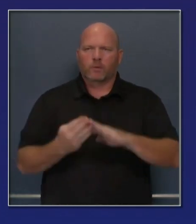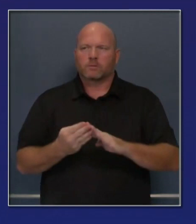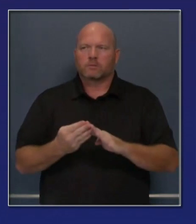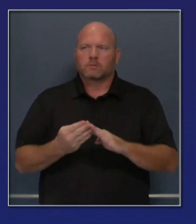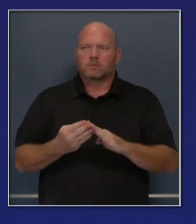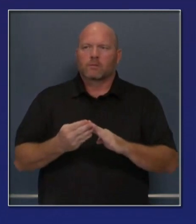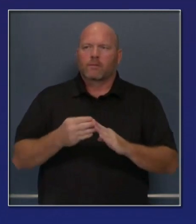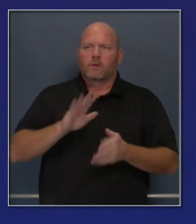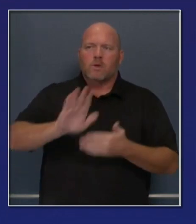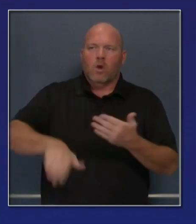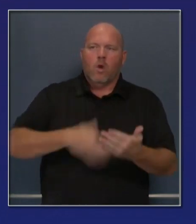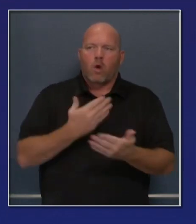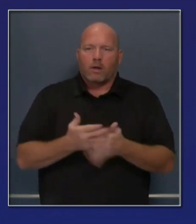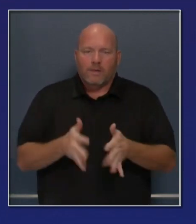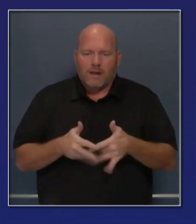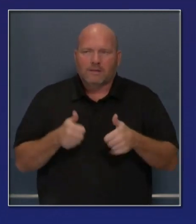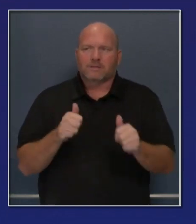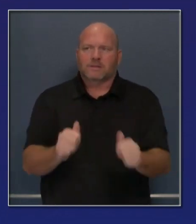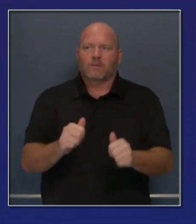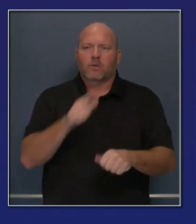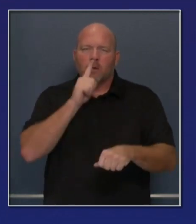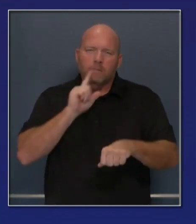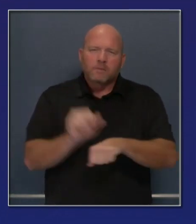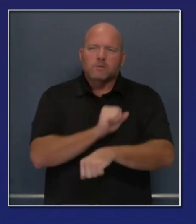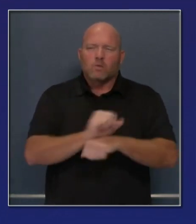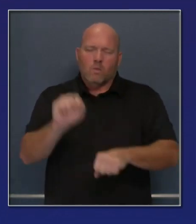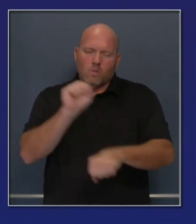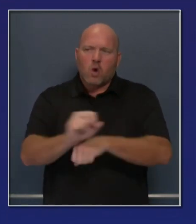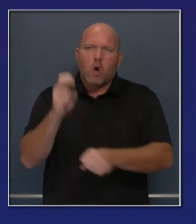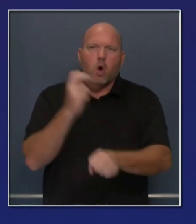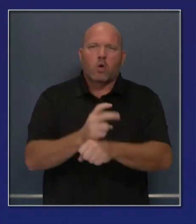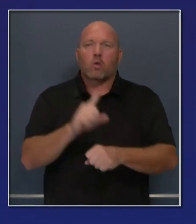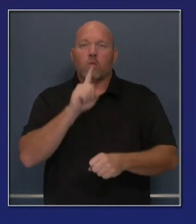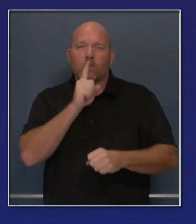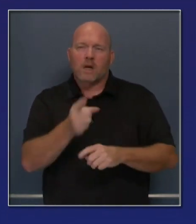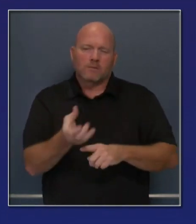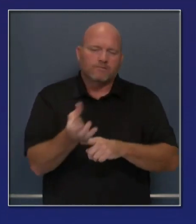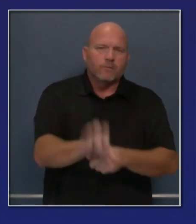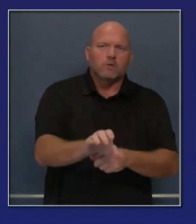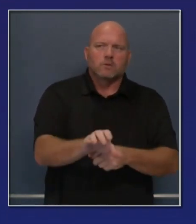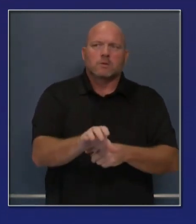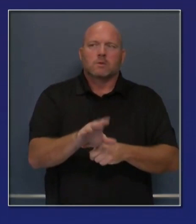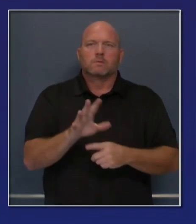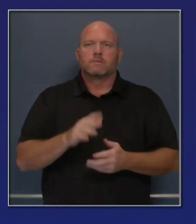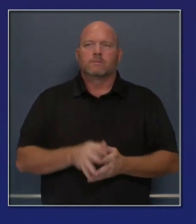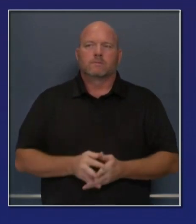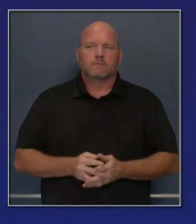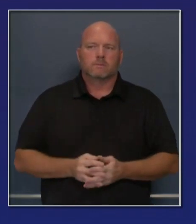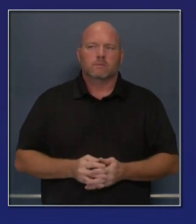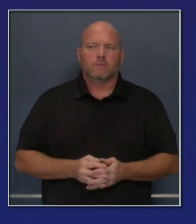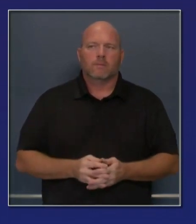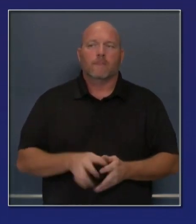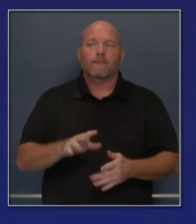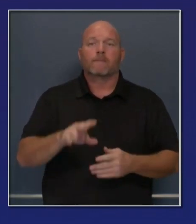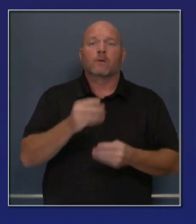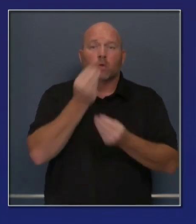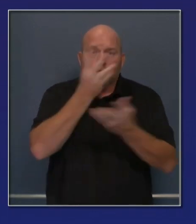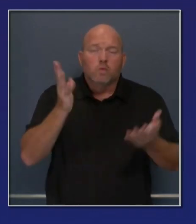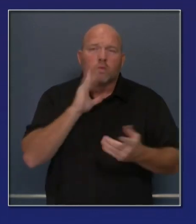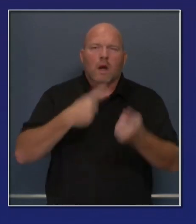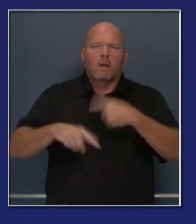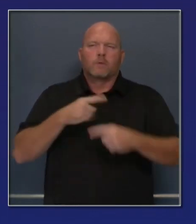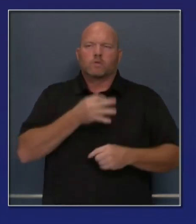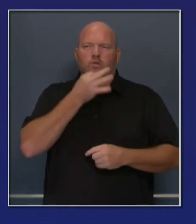being accelerated. All those efforts are being reinforced. And again, news very shortly on the very